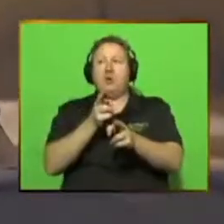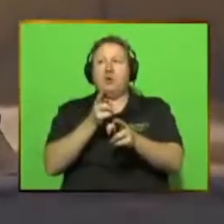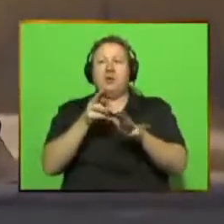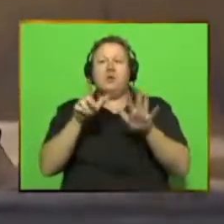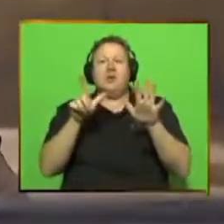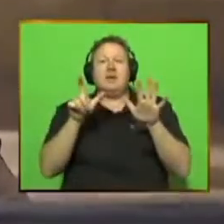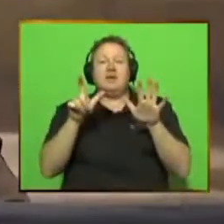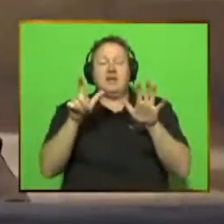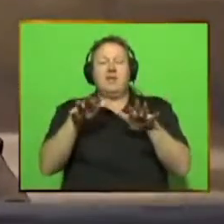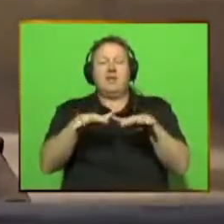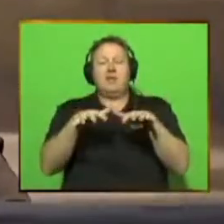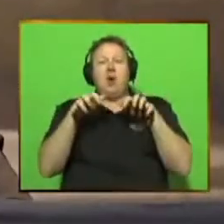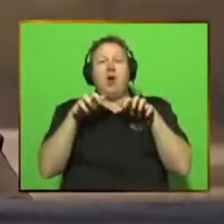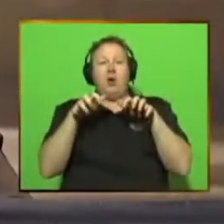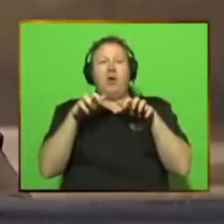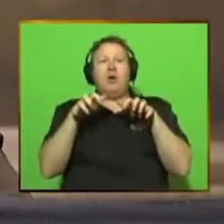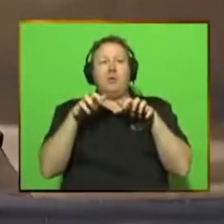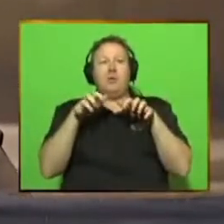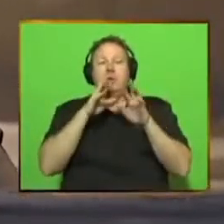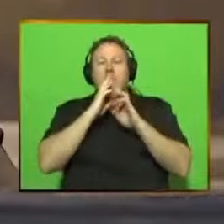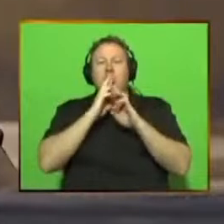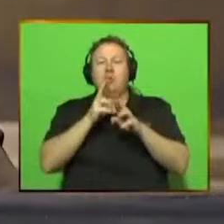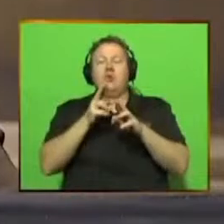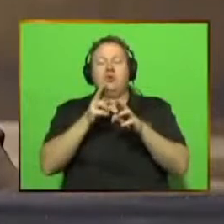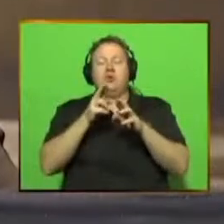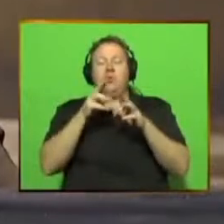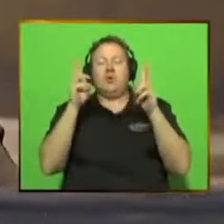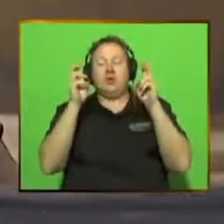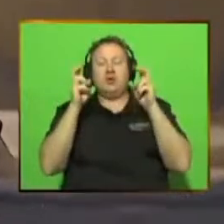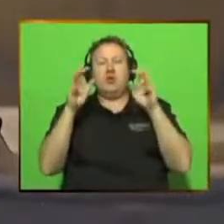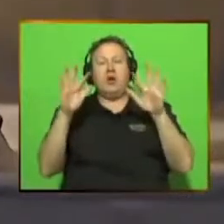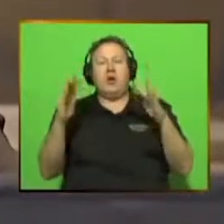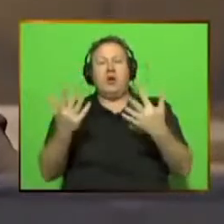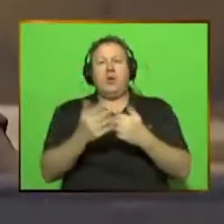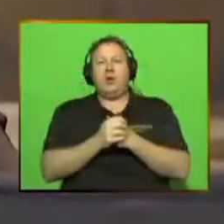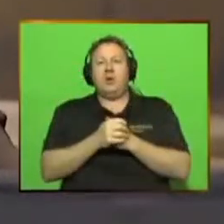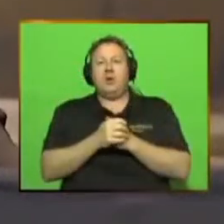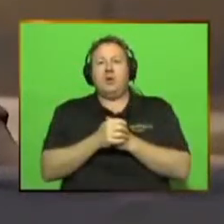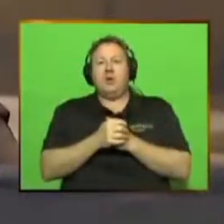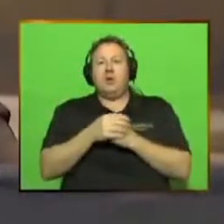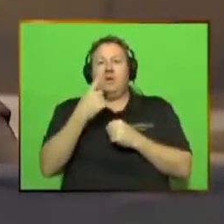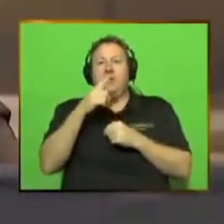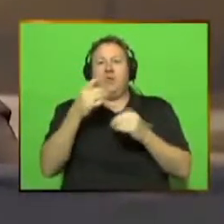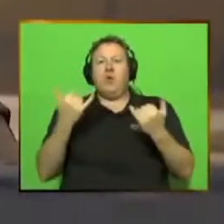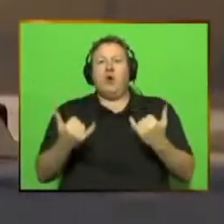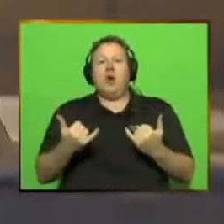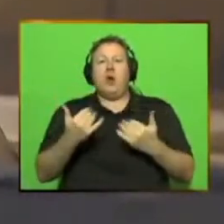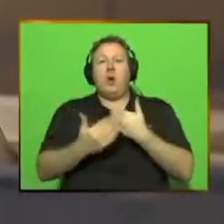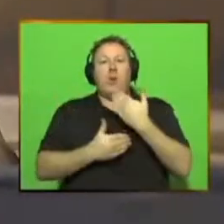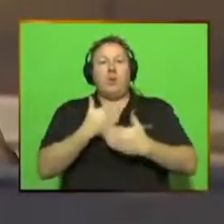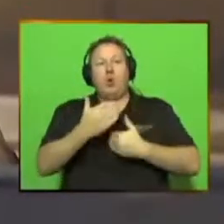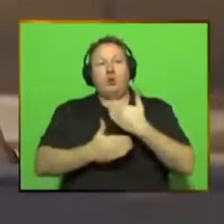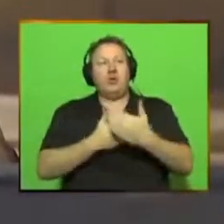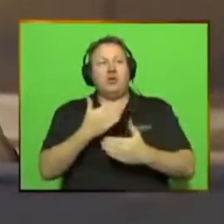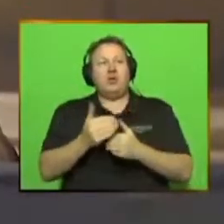7th administration would like to respond to this matter. For now, we will proceed